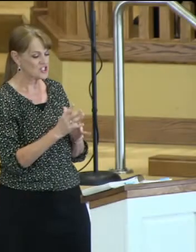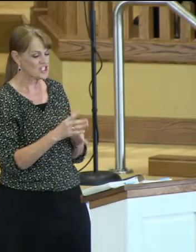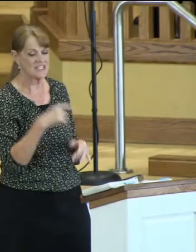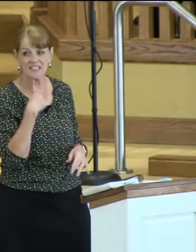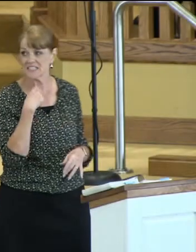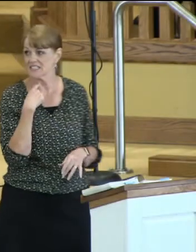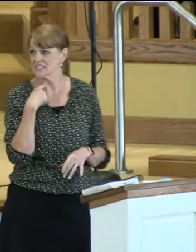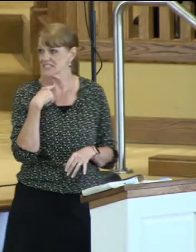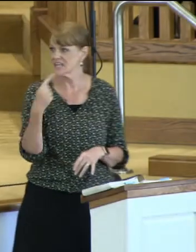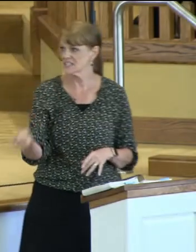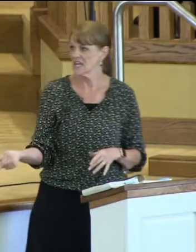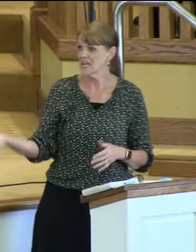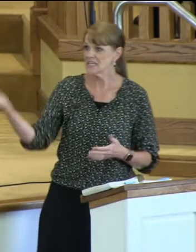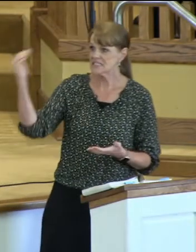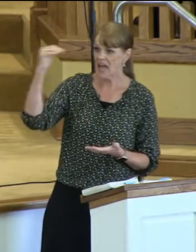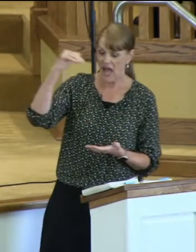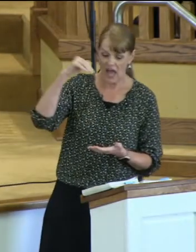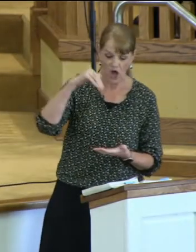of Jesus.